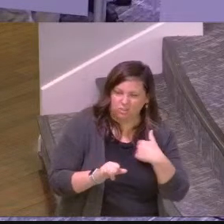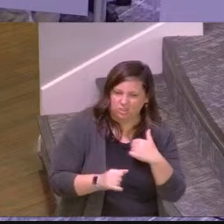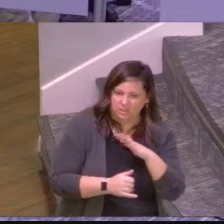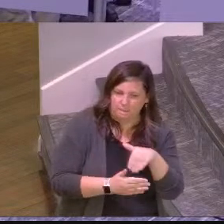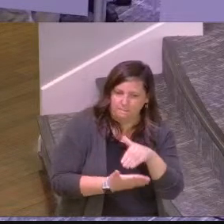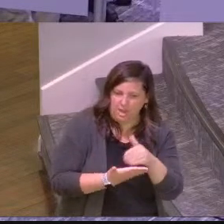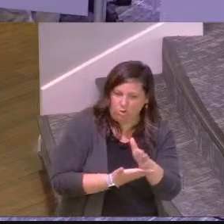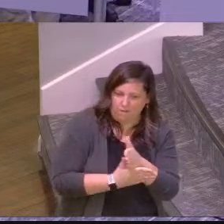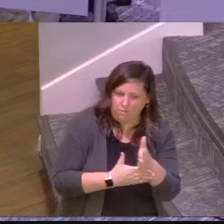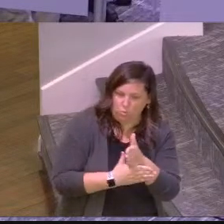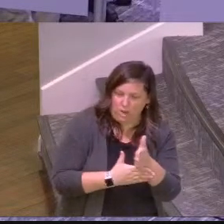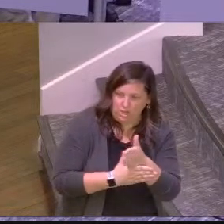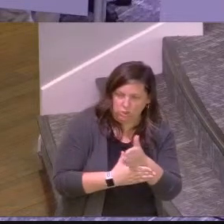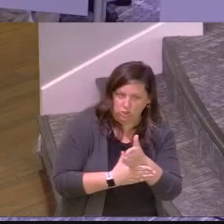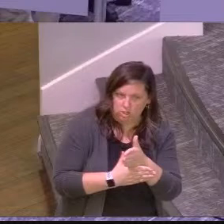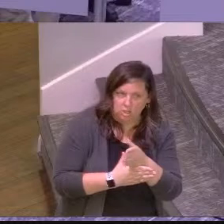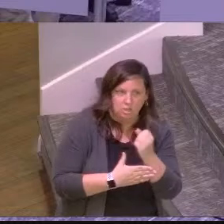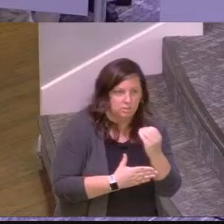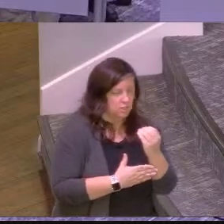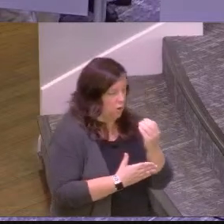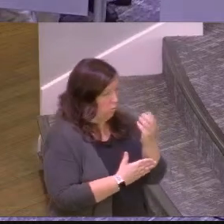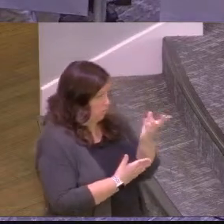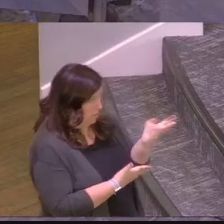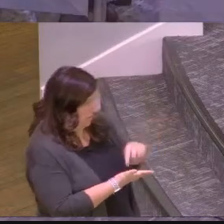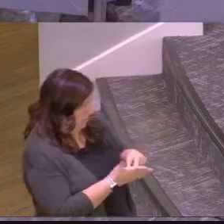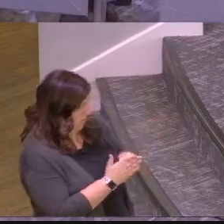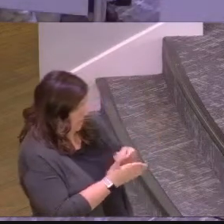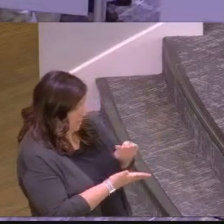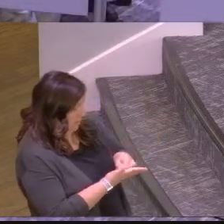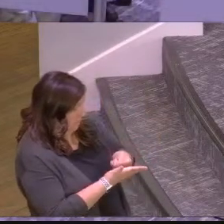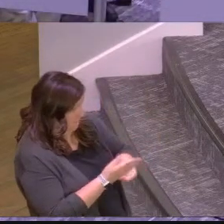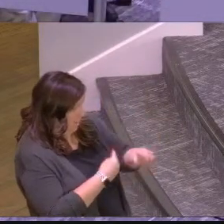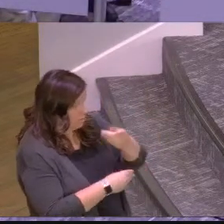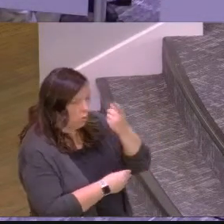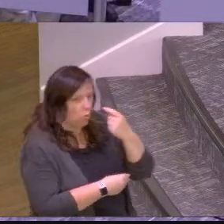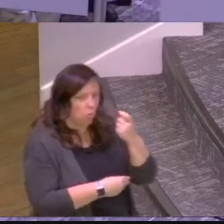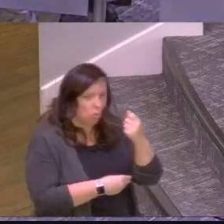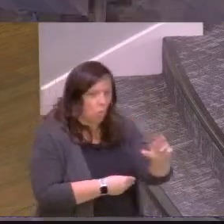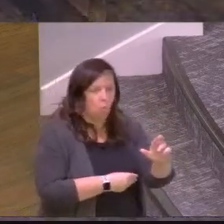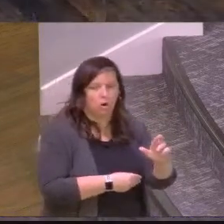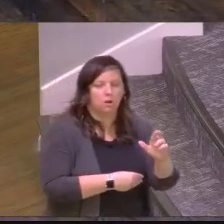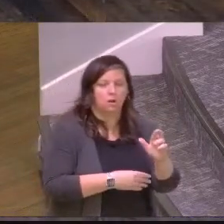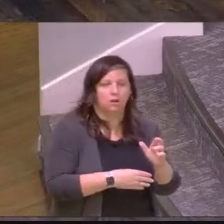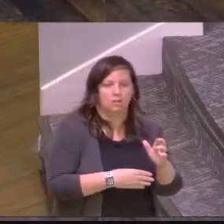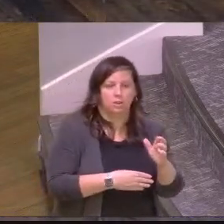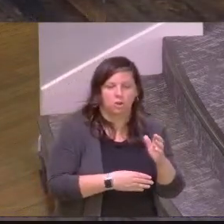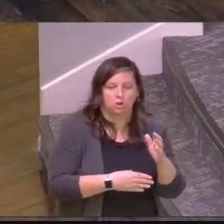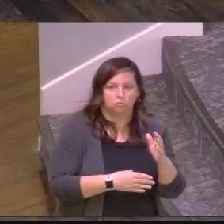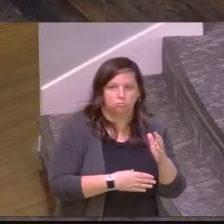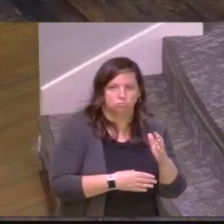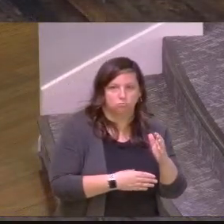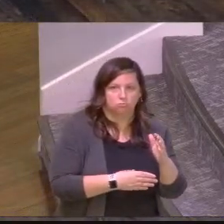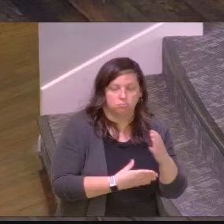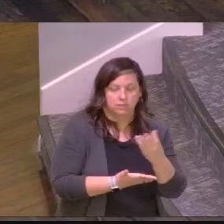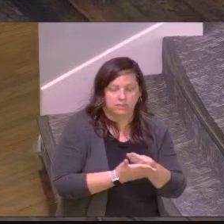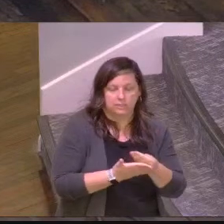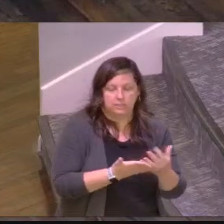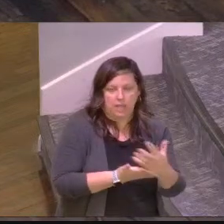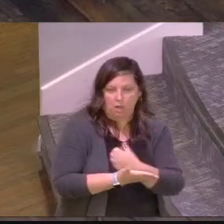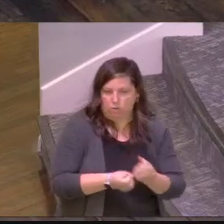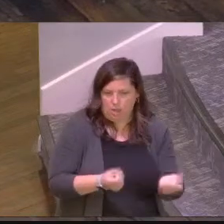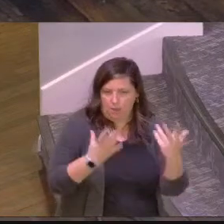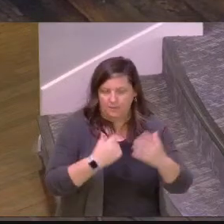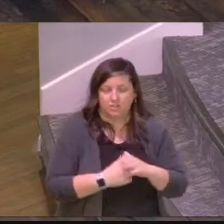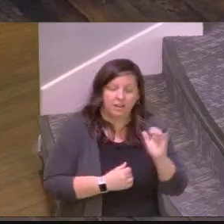So what did we budget, or what salary schedule? Yeah, what's their salary scale? That was always an issue when I was working with family